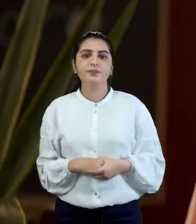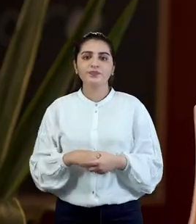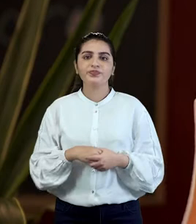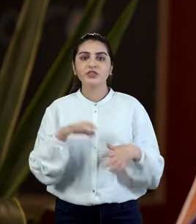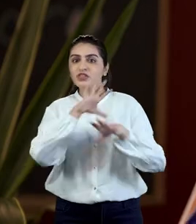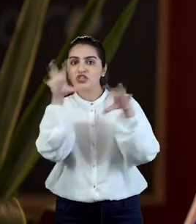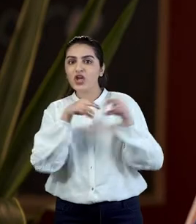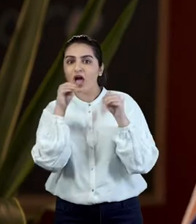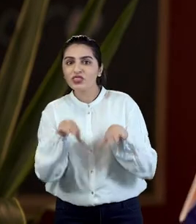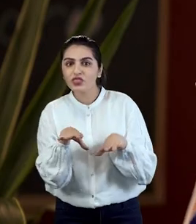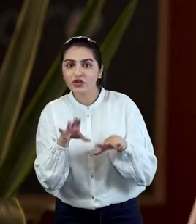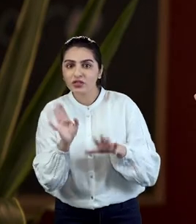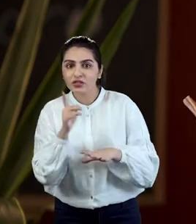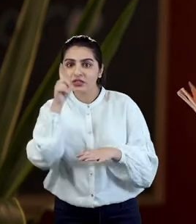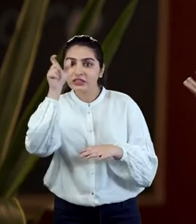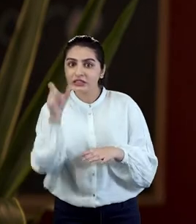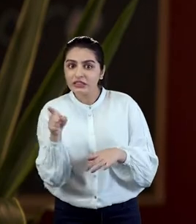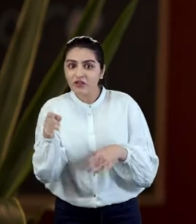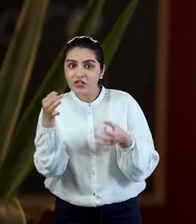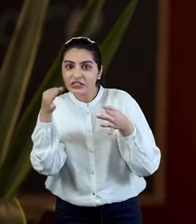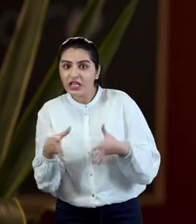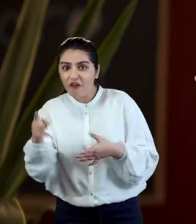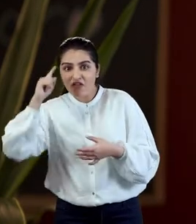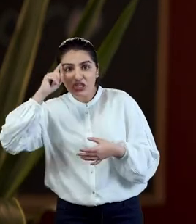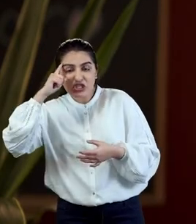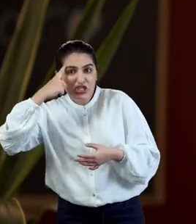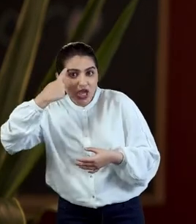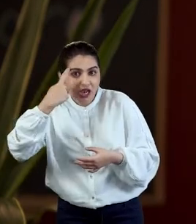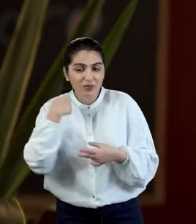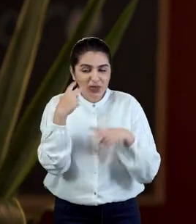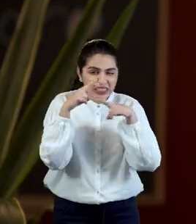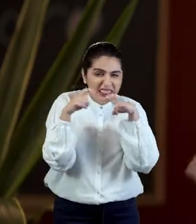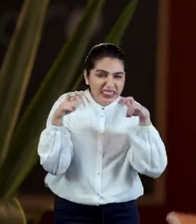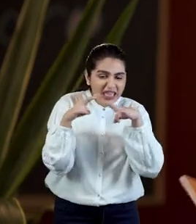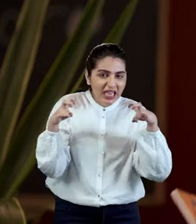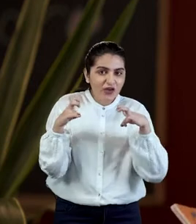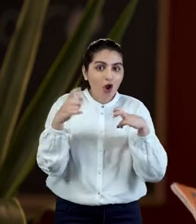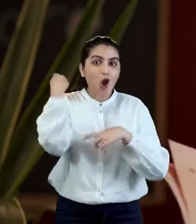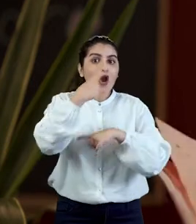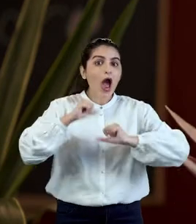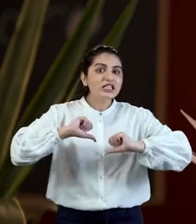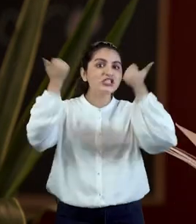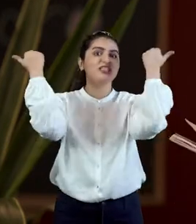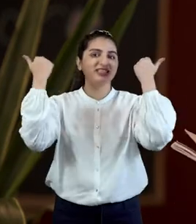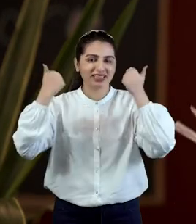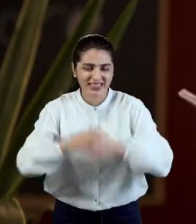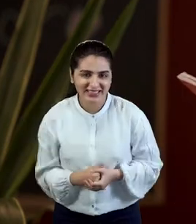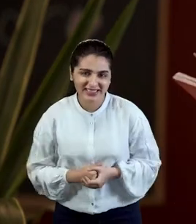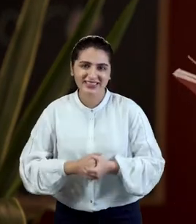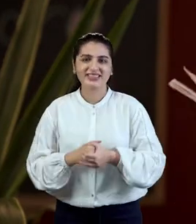Acha jadugar nahi hai. It's a wily trickster. It's going to do some naughty things, but we will find out ki end mein jeet kiski hoti